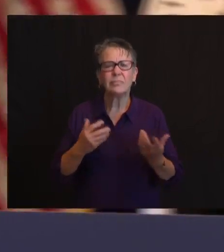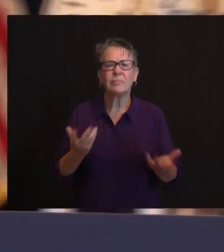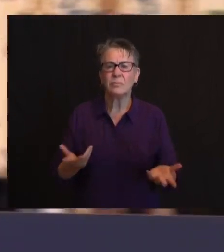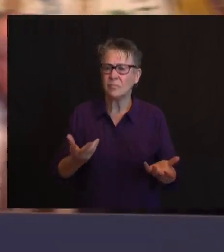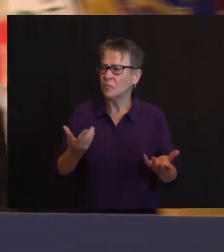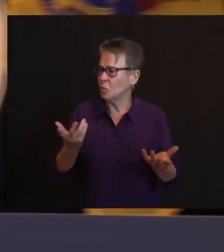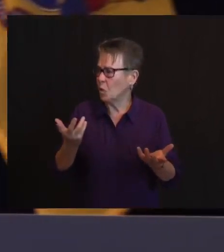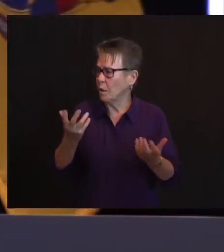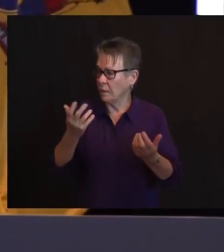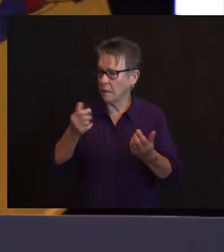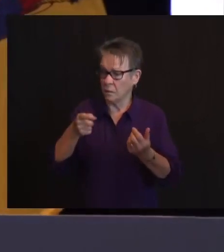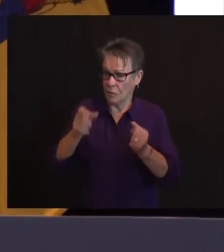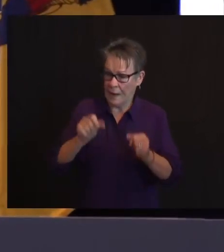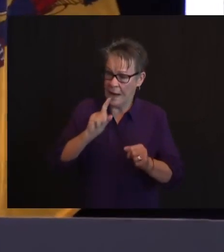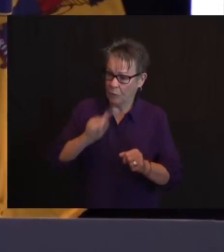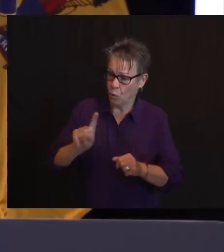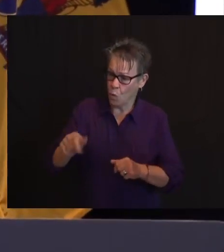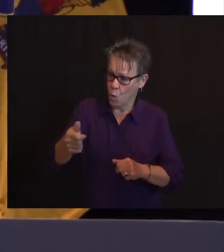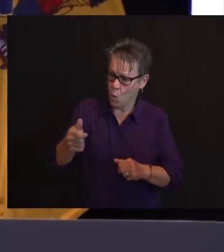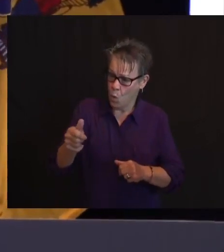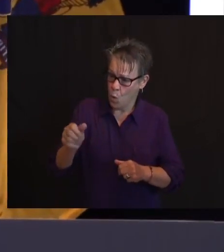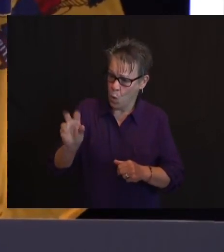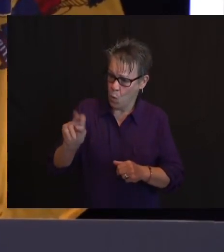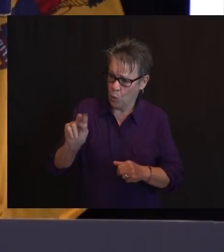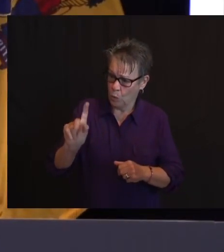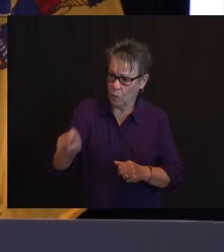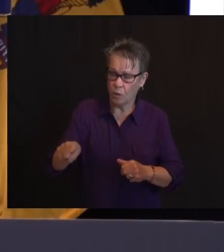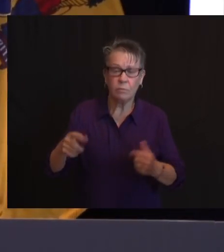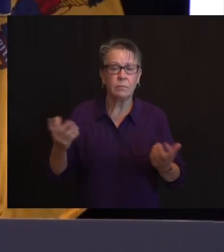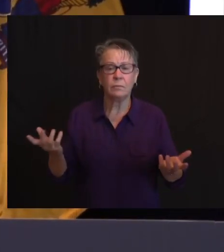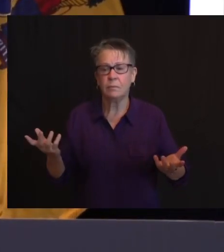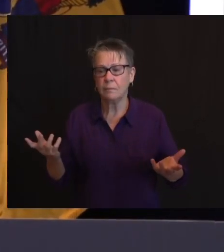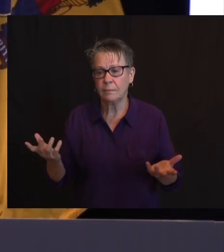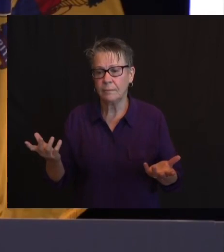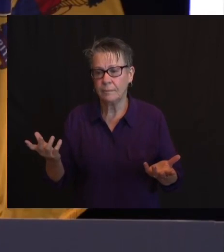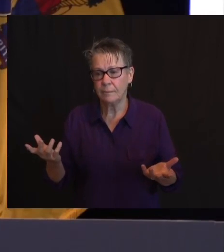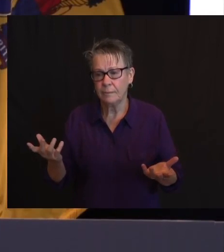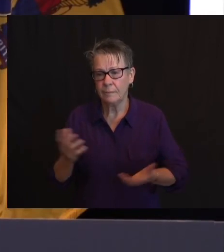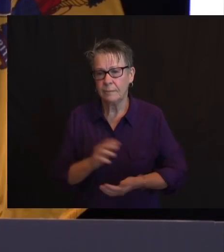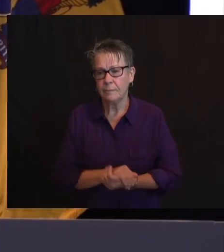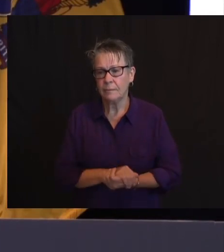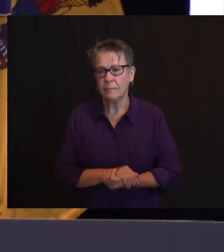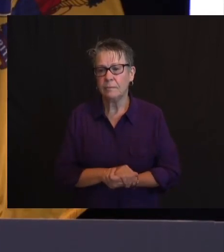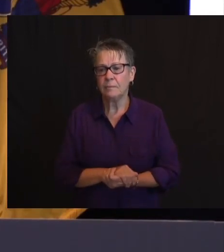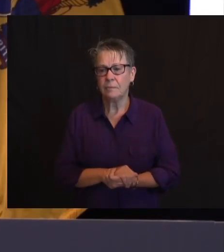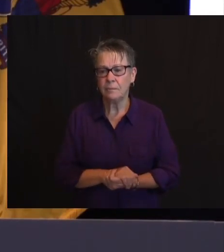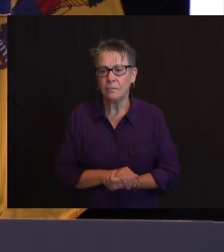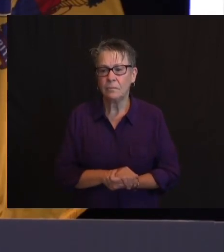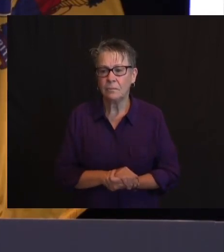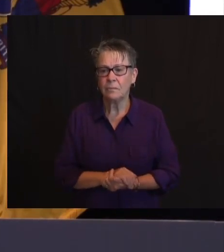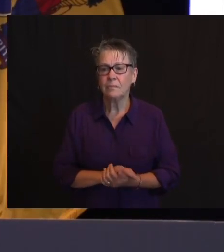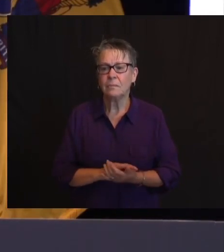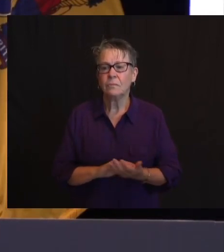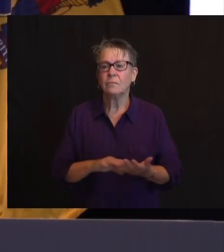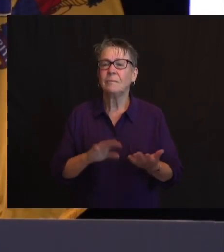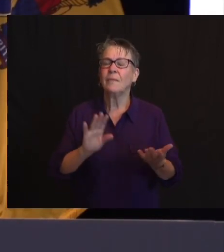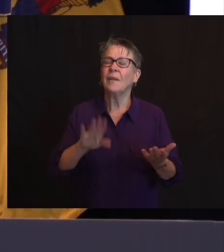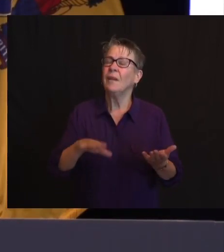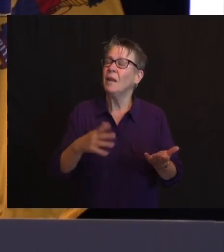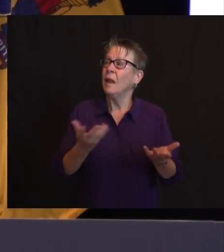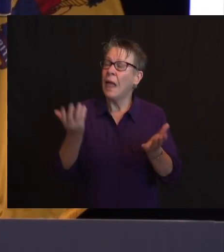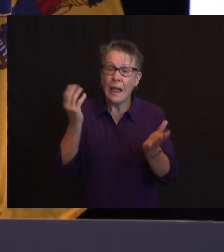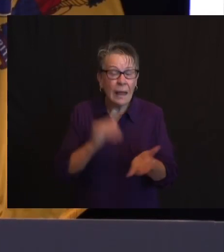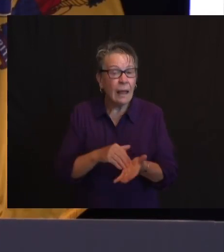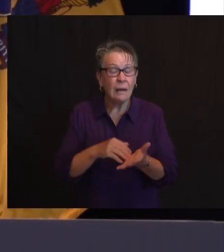great tee up, Daniel, to make that commercial. Answer the call. And again, we don't condone and never